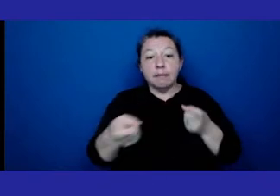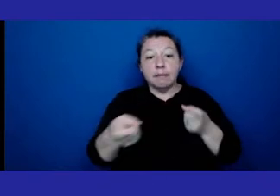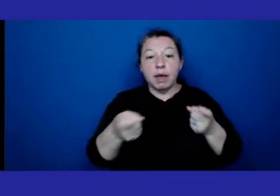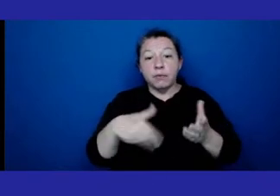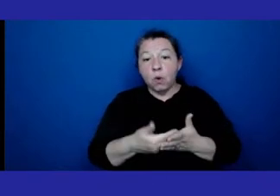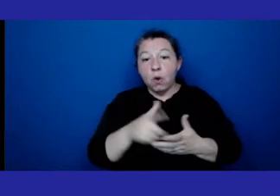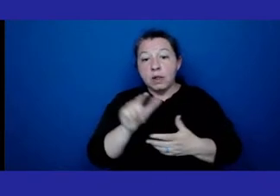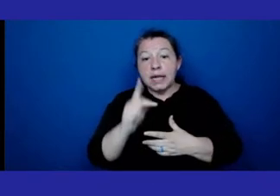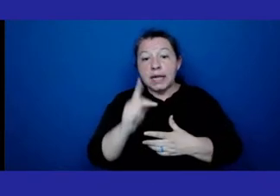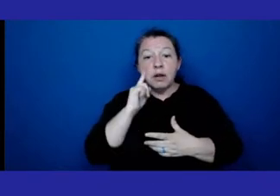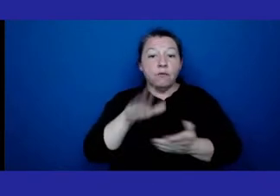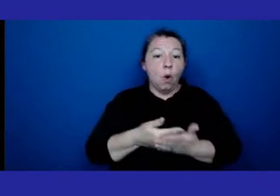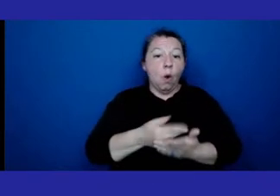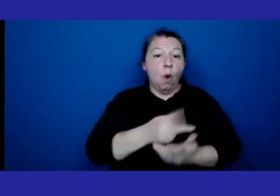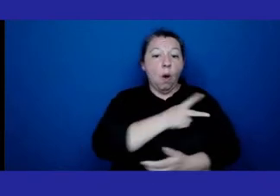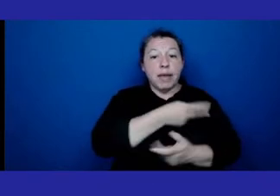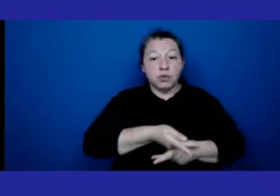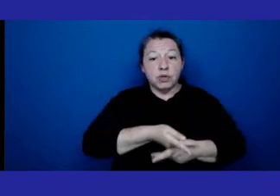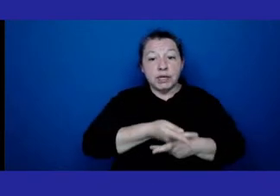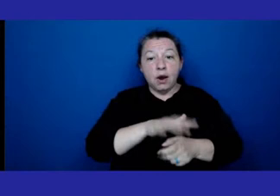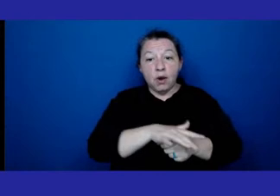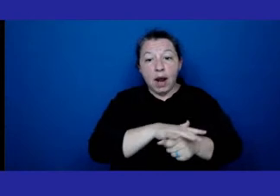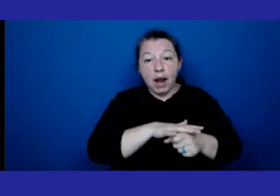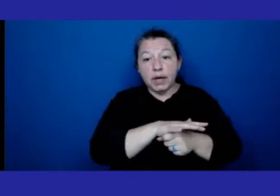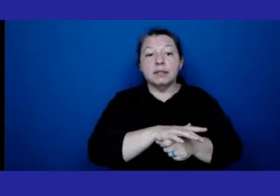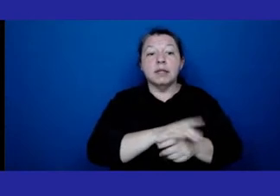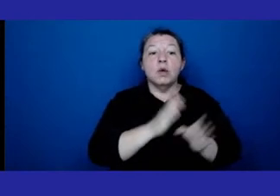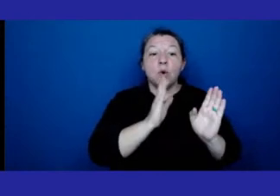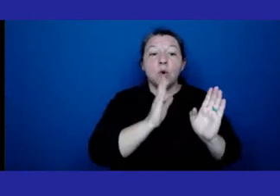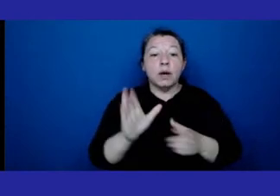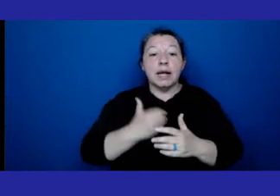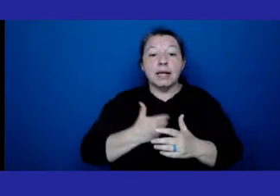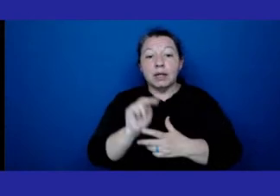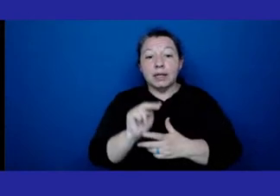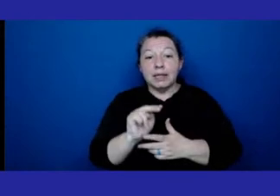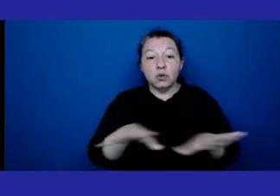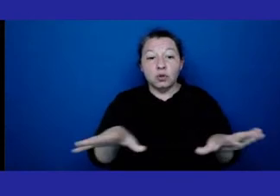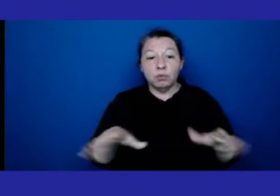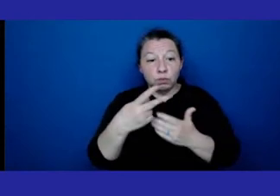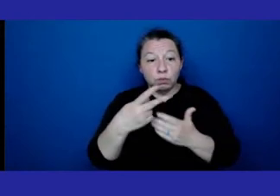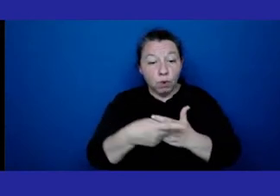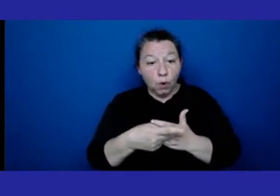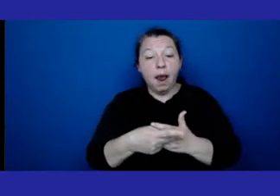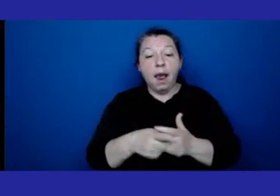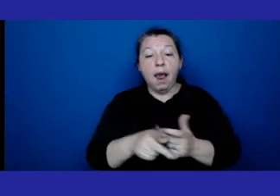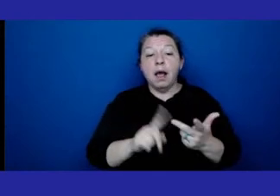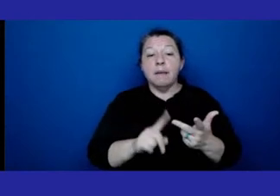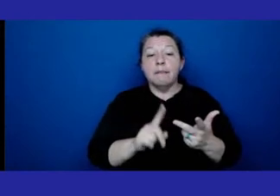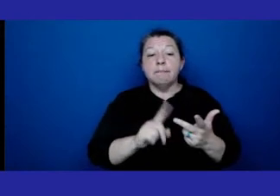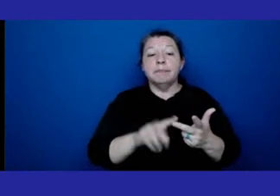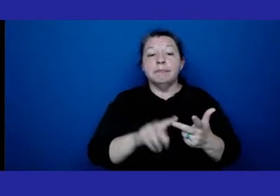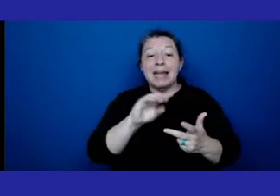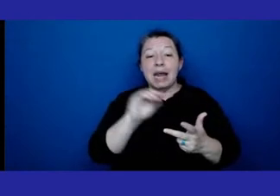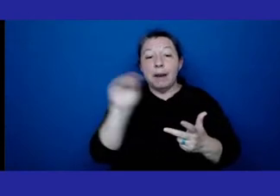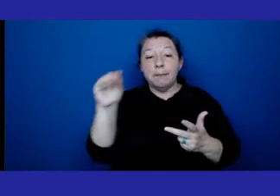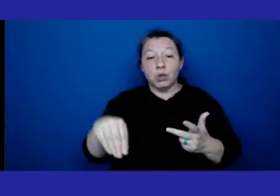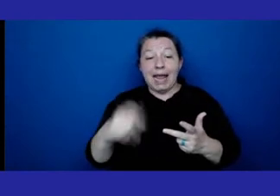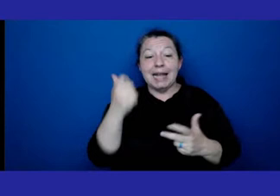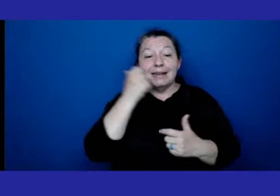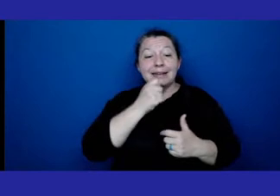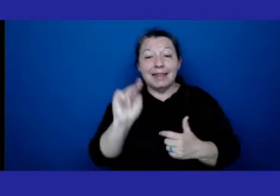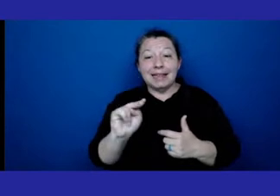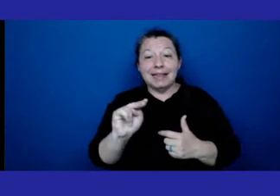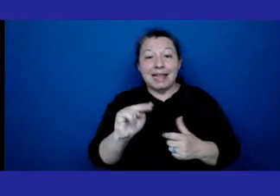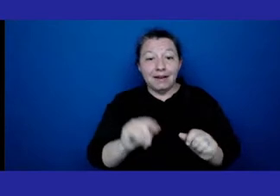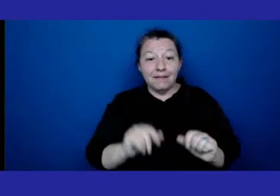care areas, organized our linen distribution program, a 98% daily linen